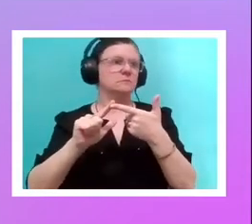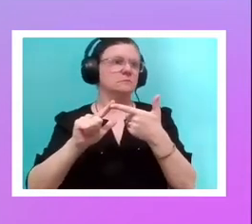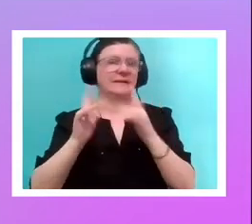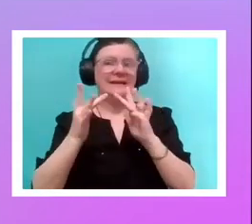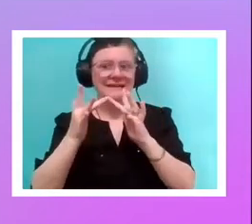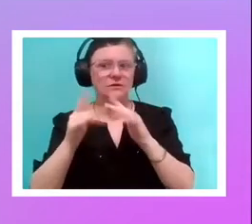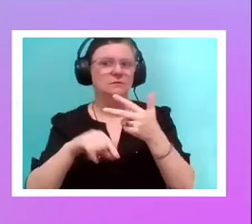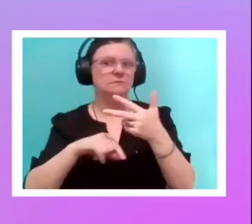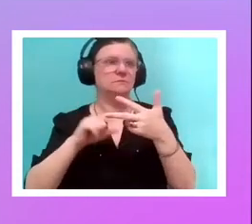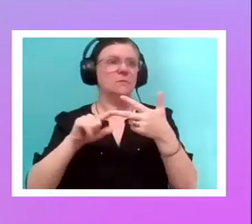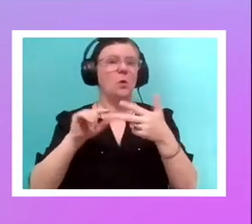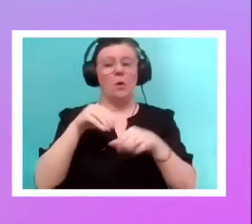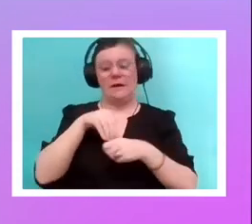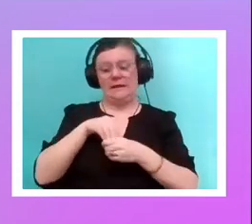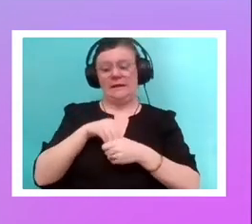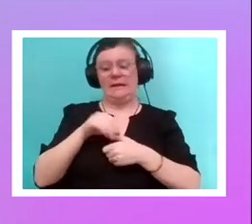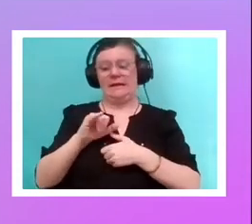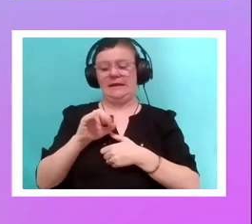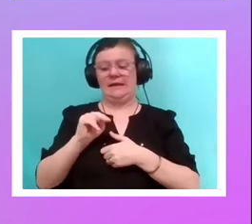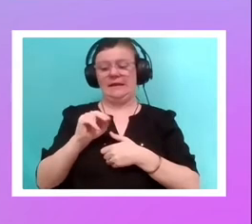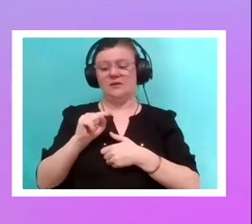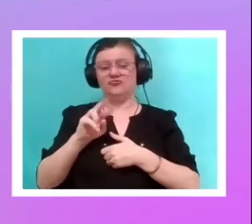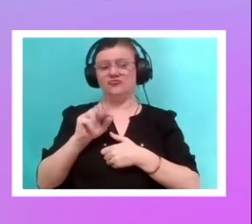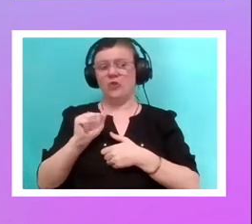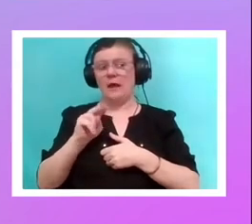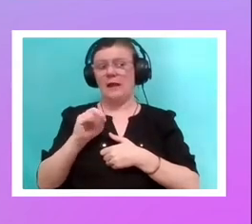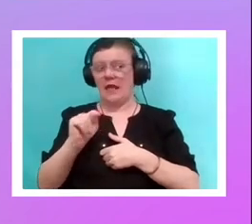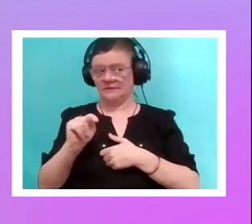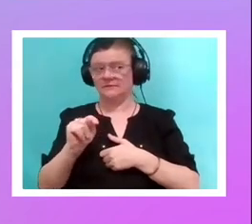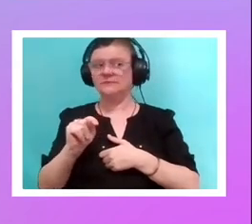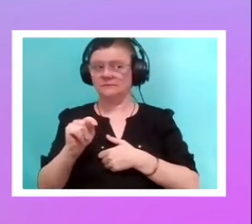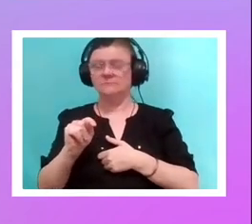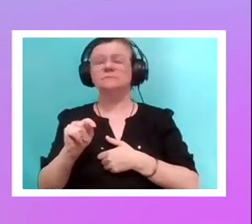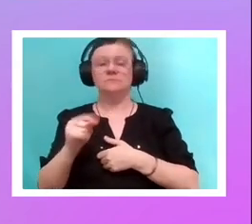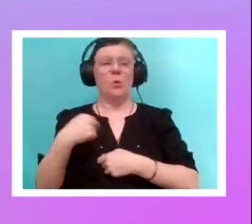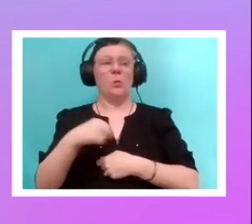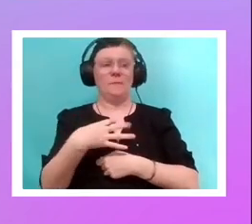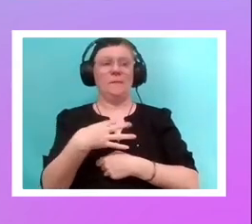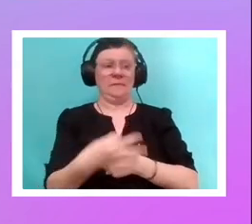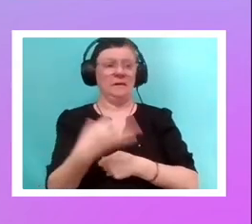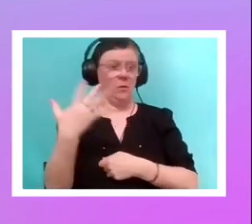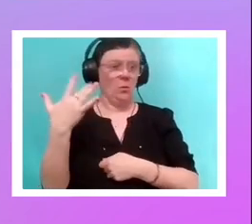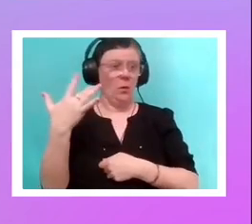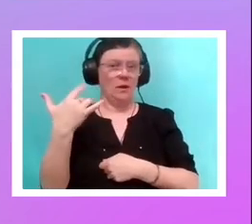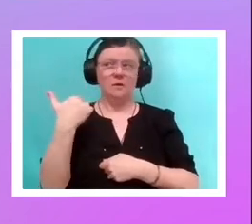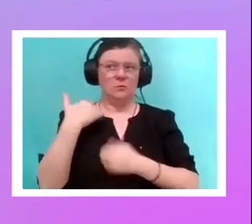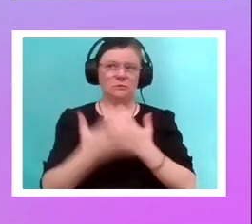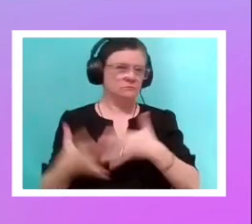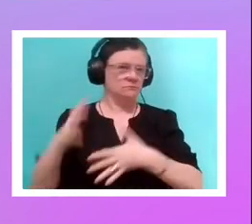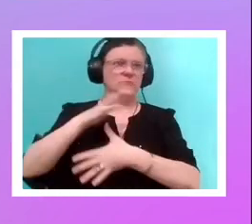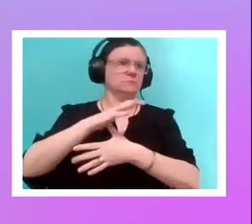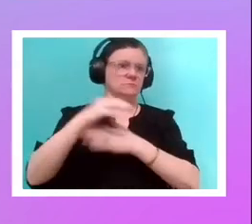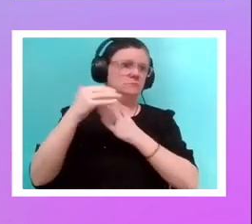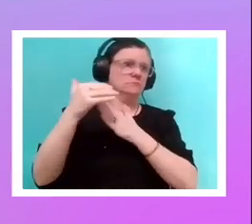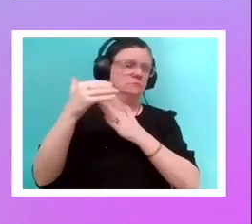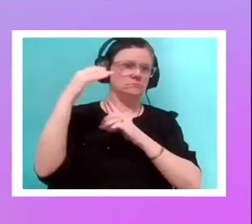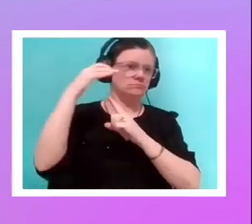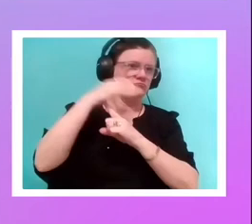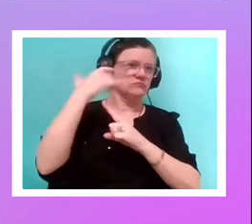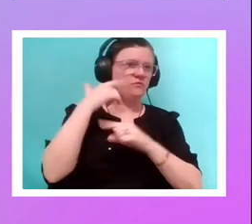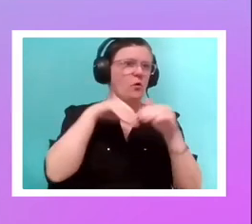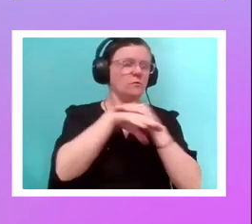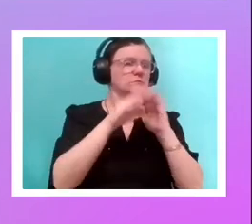intranets for accessibility. And GDS has been chosen to do this because we are a leader in online accessibility. We're